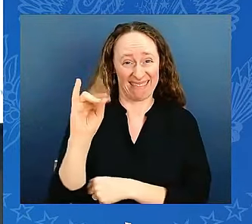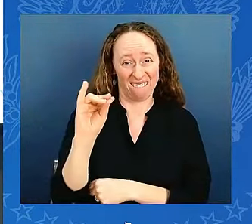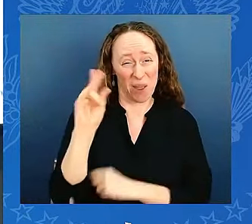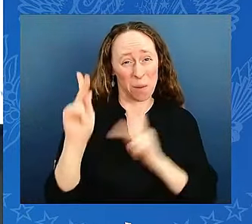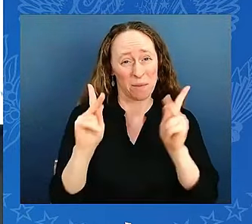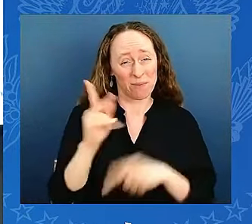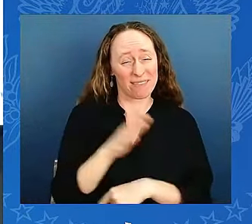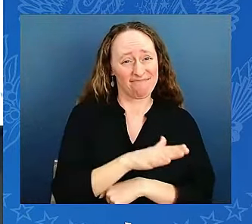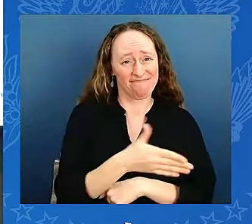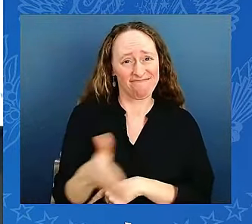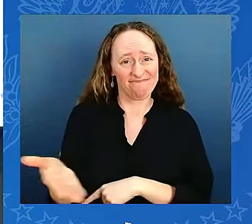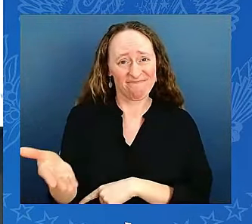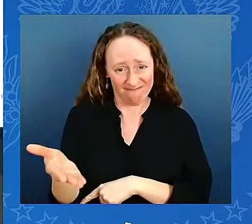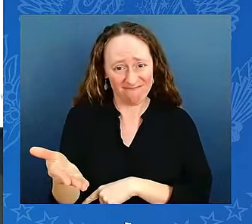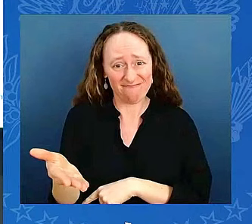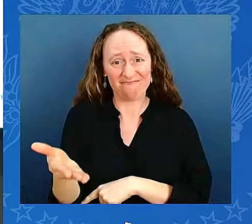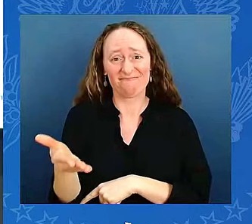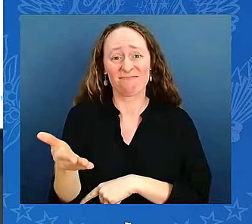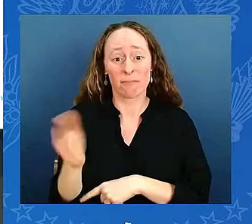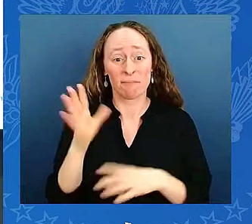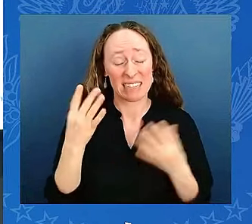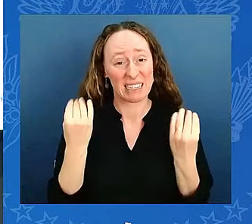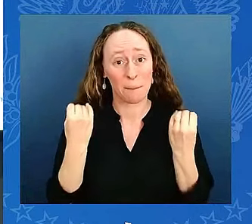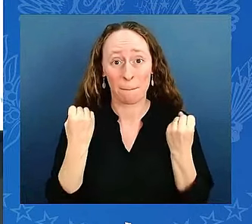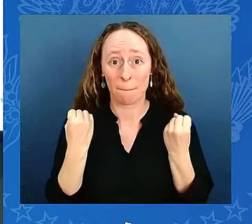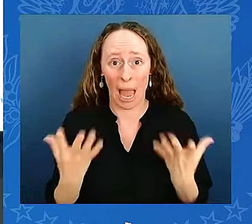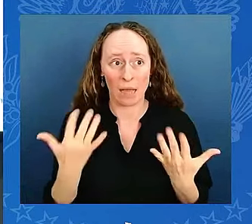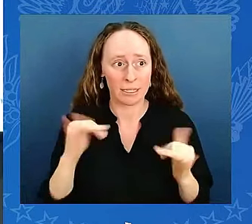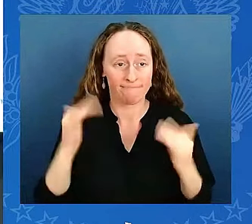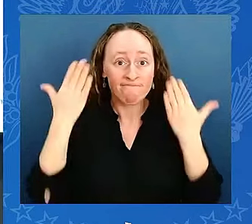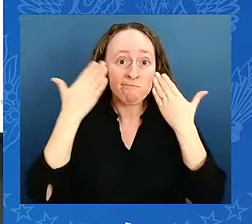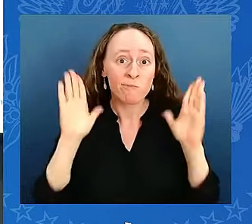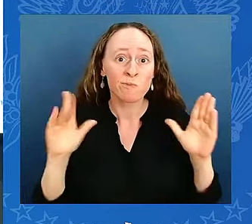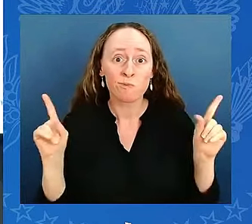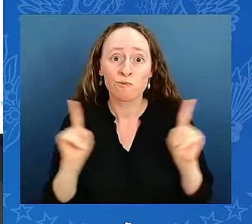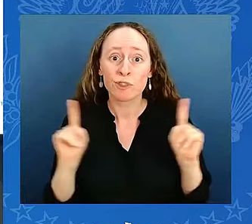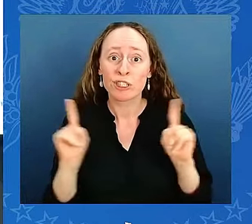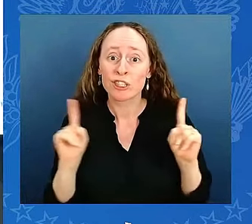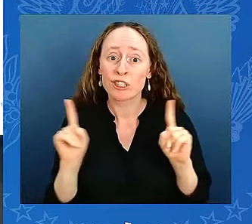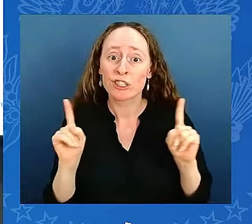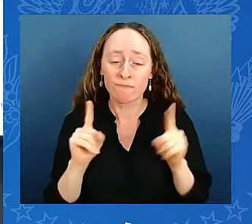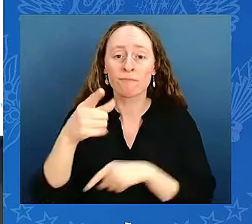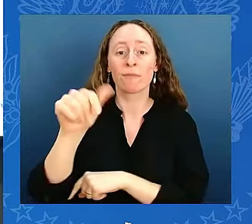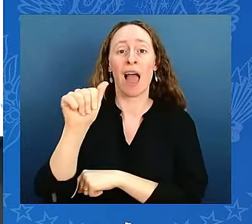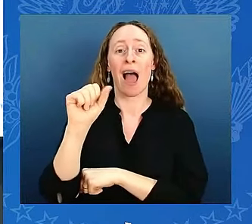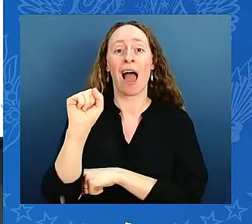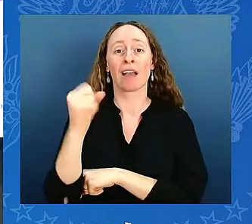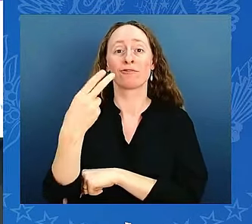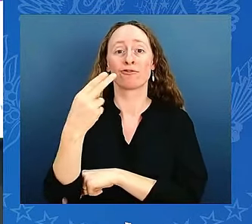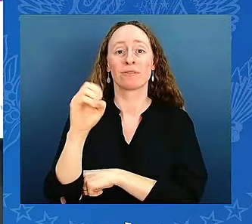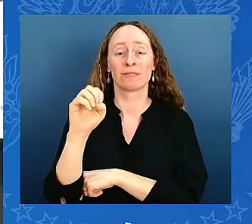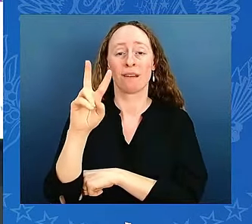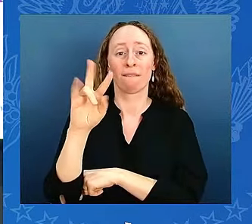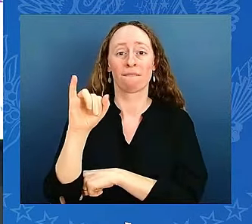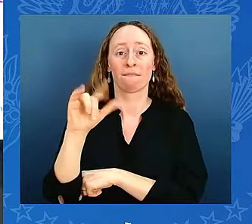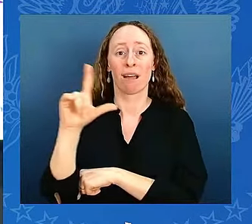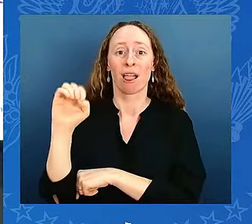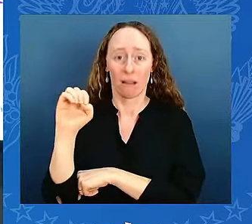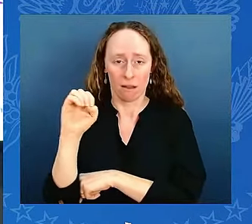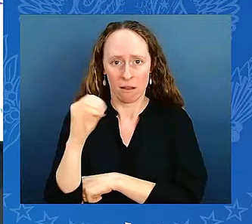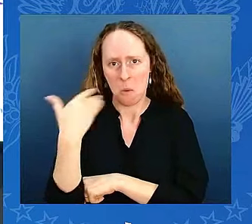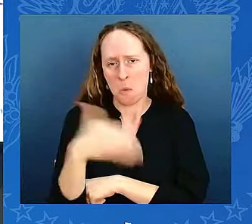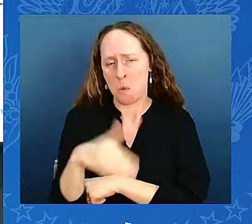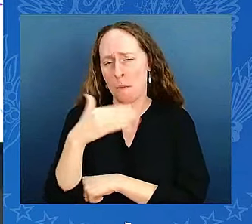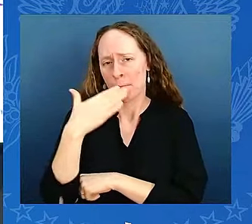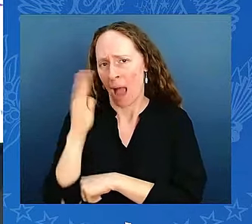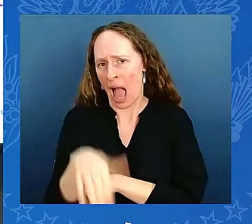is underwater. I've flown over an awful lot of storm-damaged areas since I've been president. Matter of fact, many of them